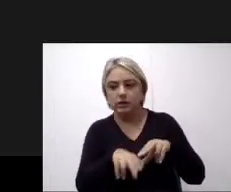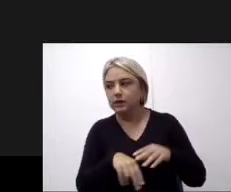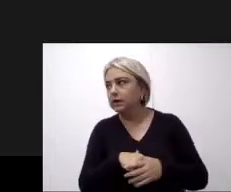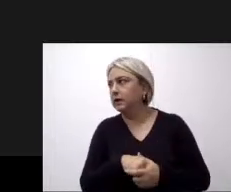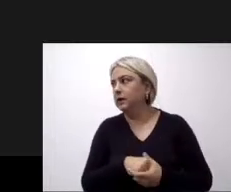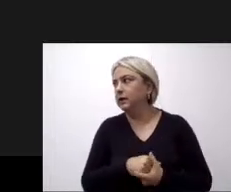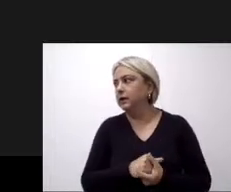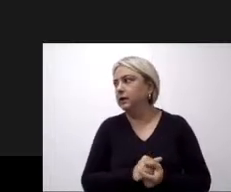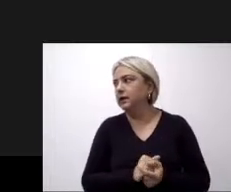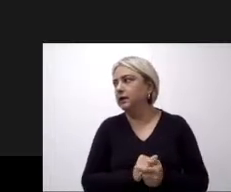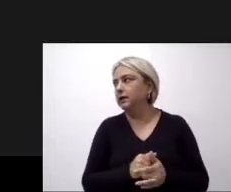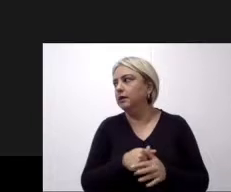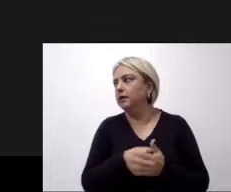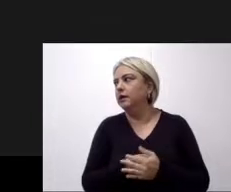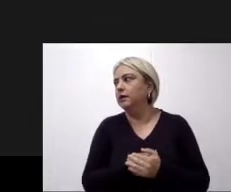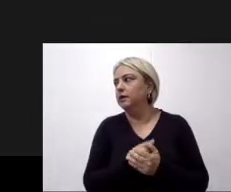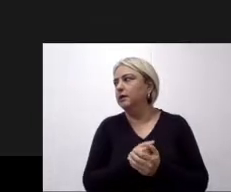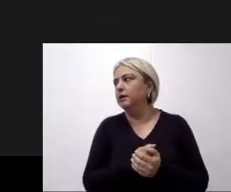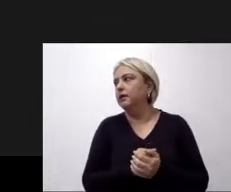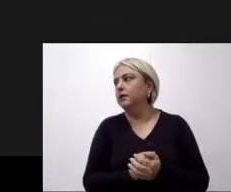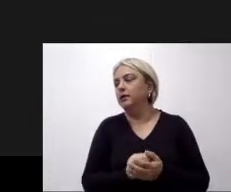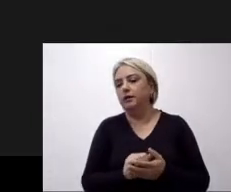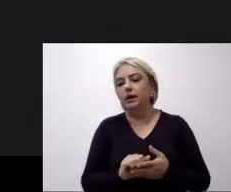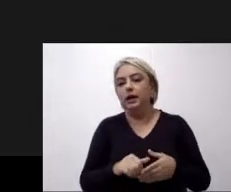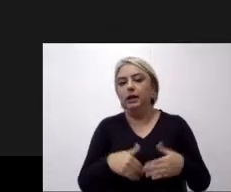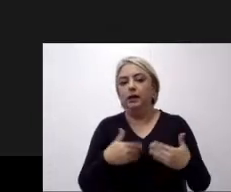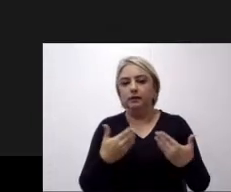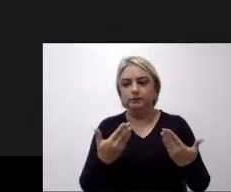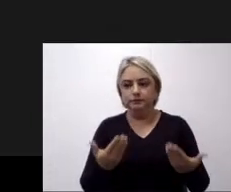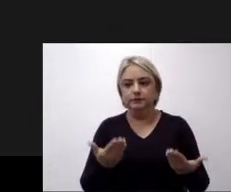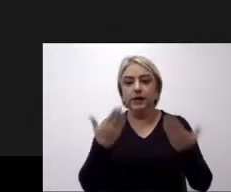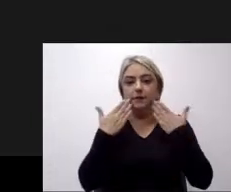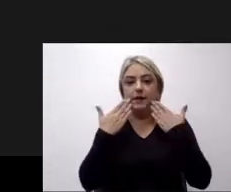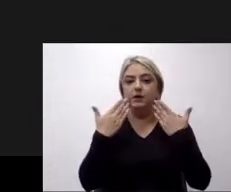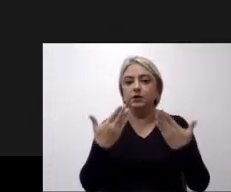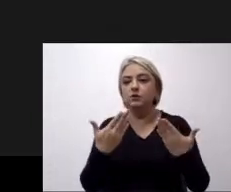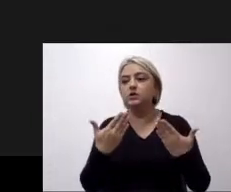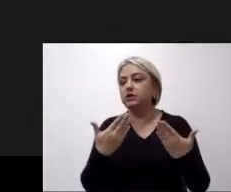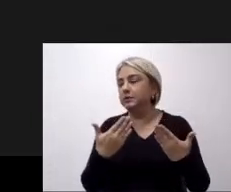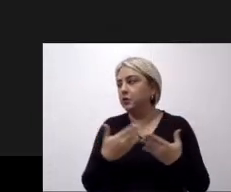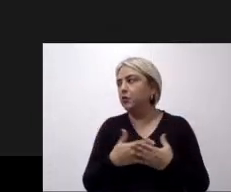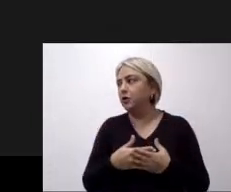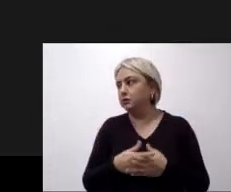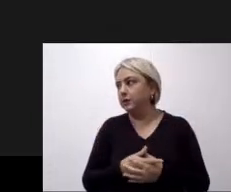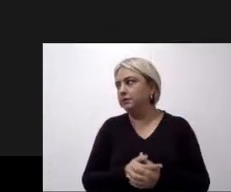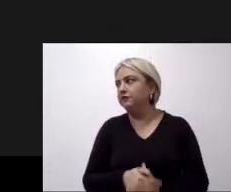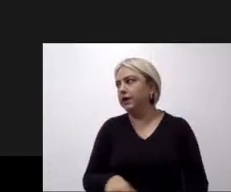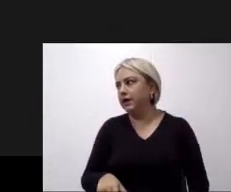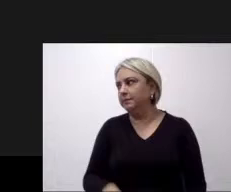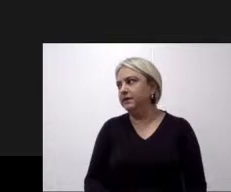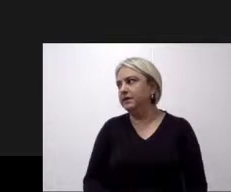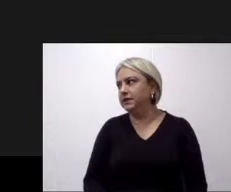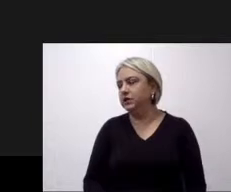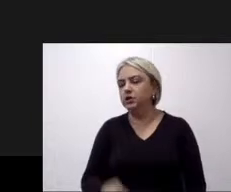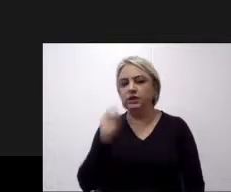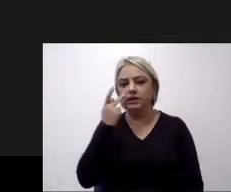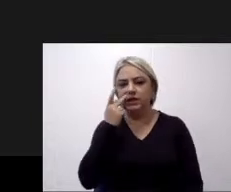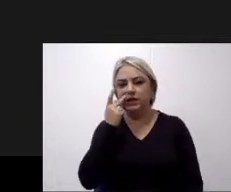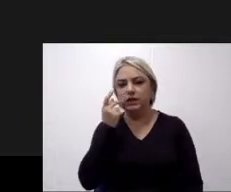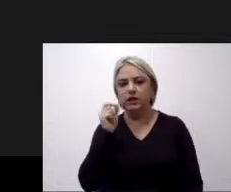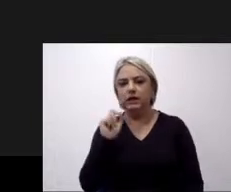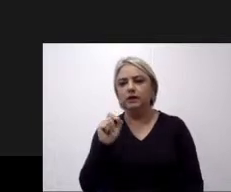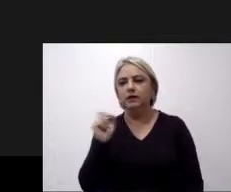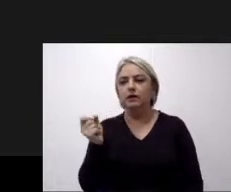That's why I'm going to show. I will do this in 2 points. So